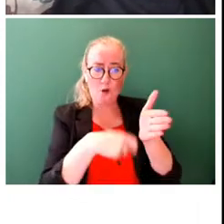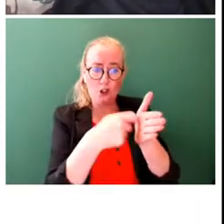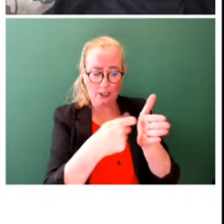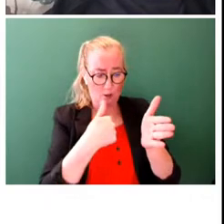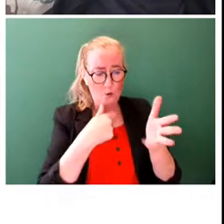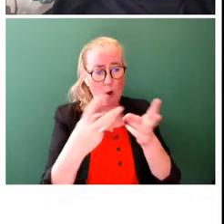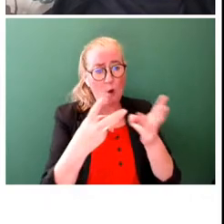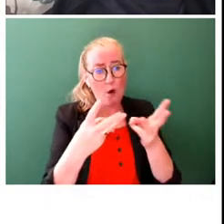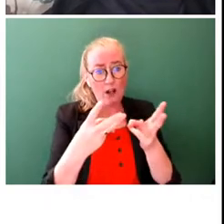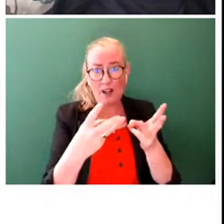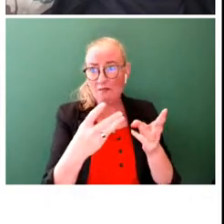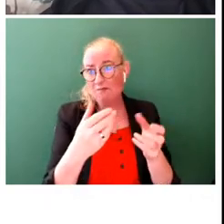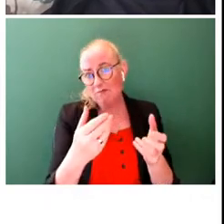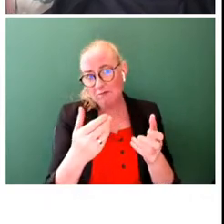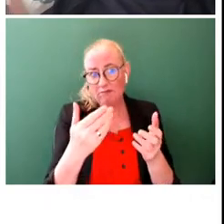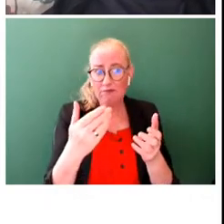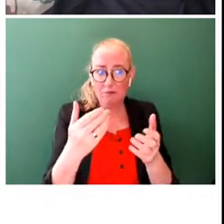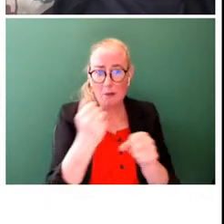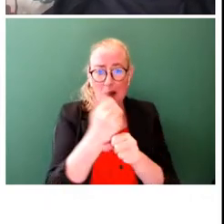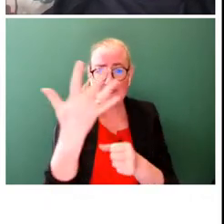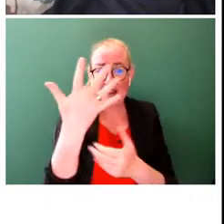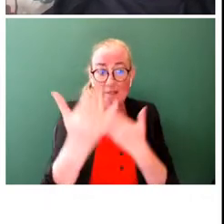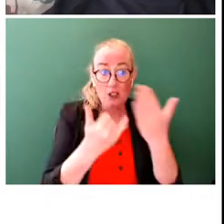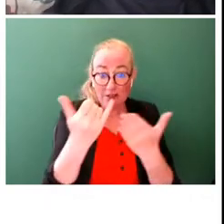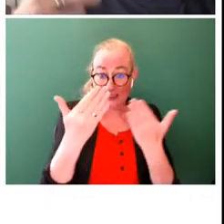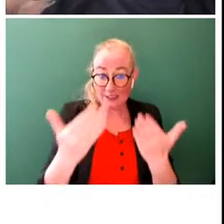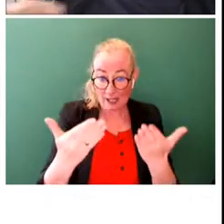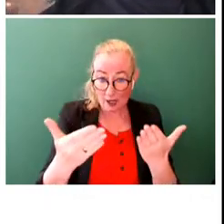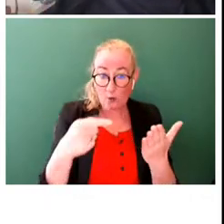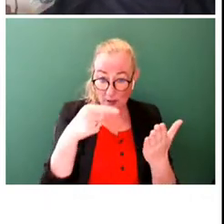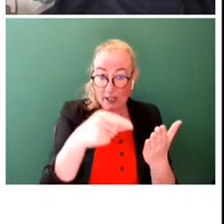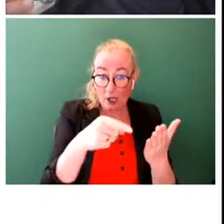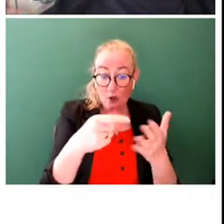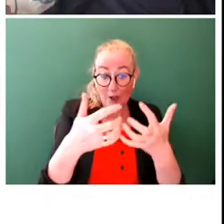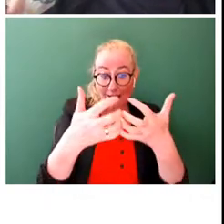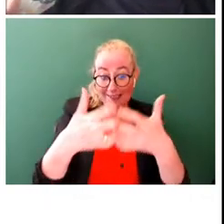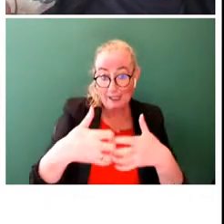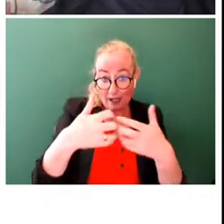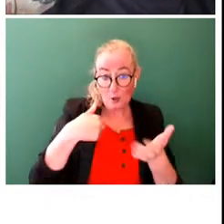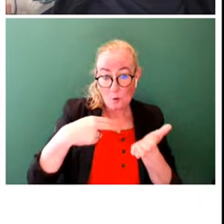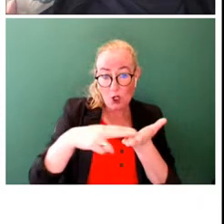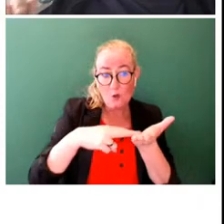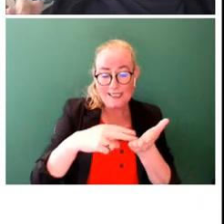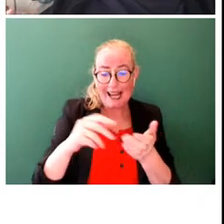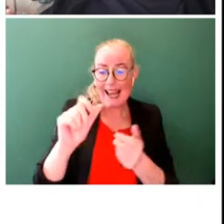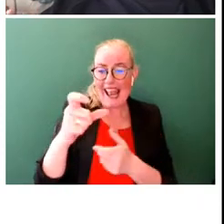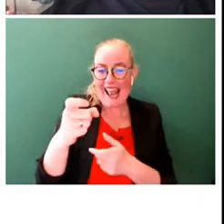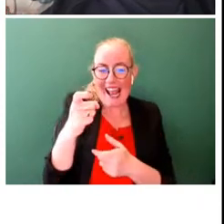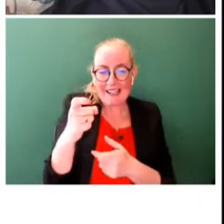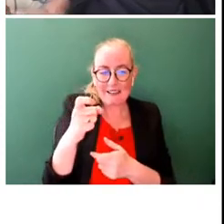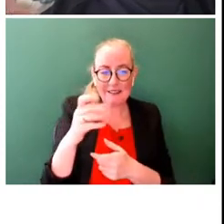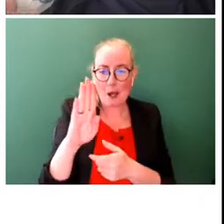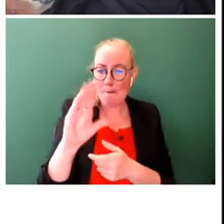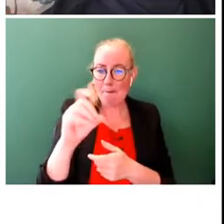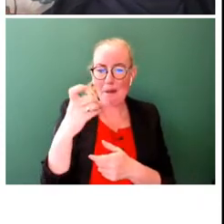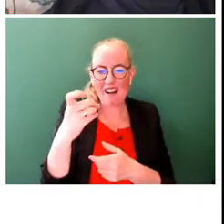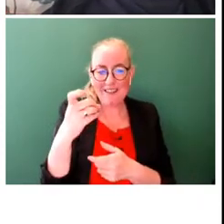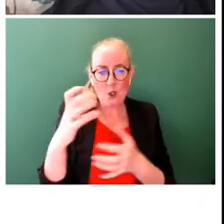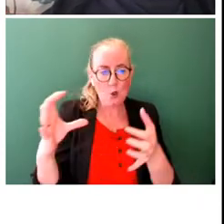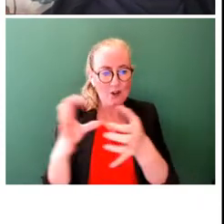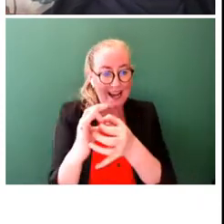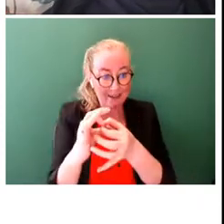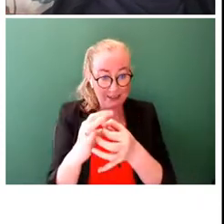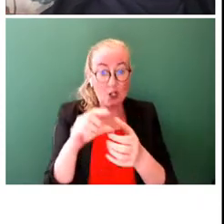for about 5 years. And the technology we use is an Xbox Kinect. And basically we've set up